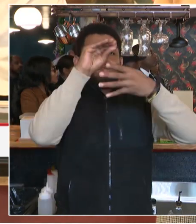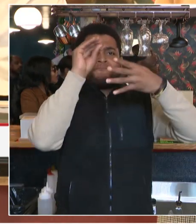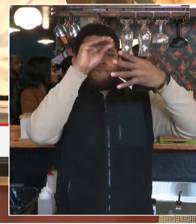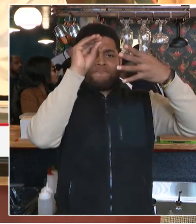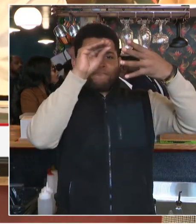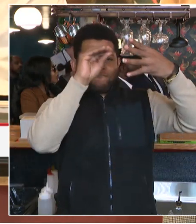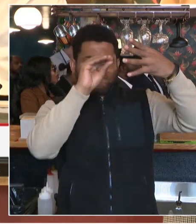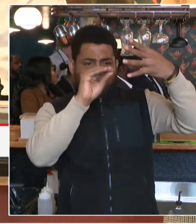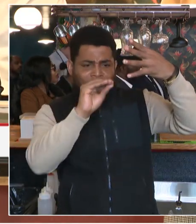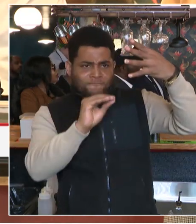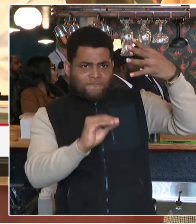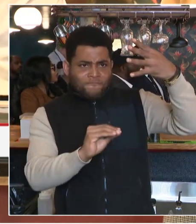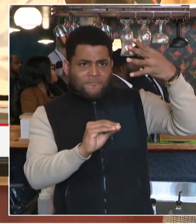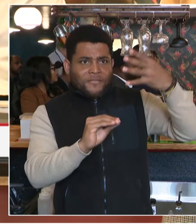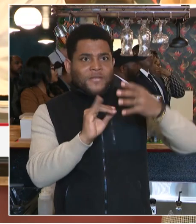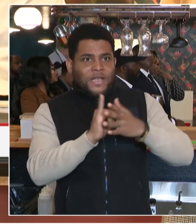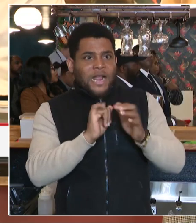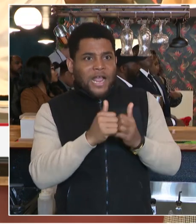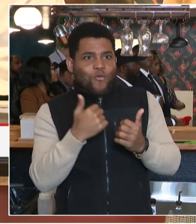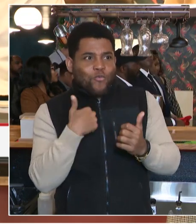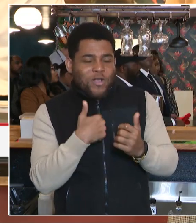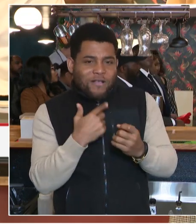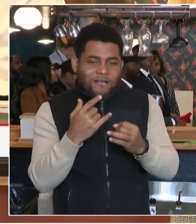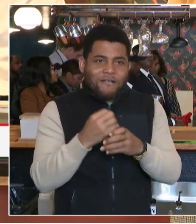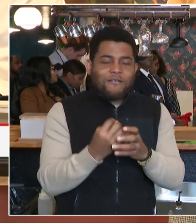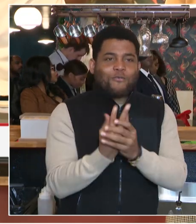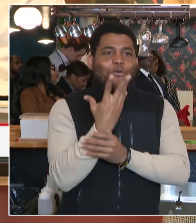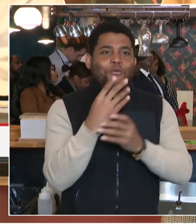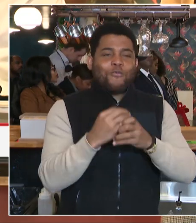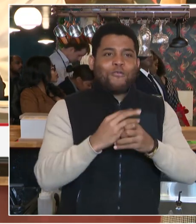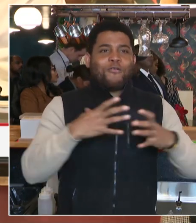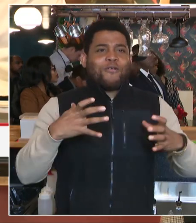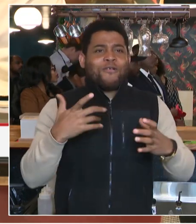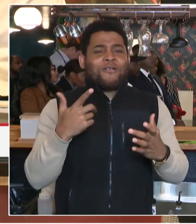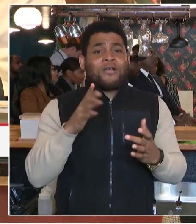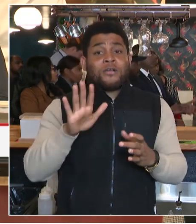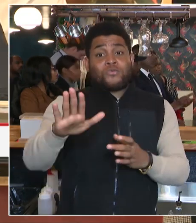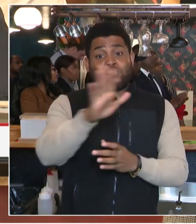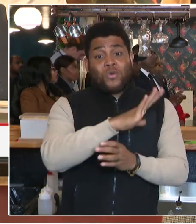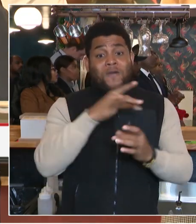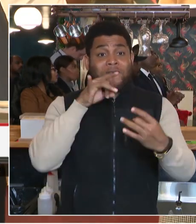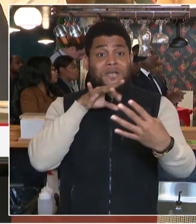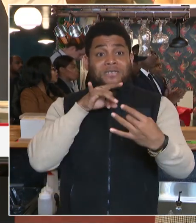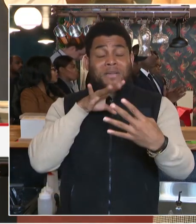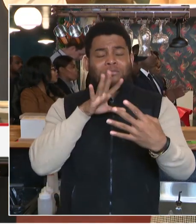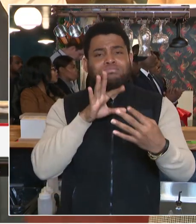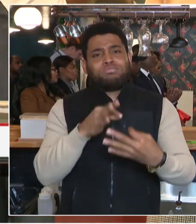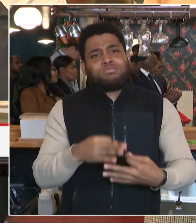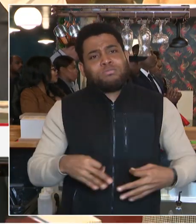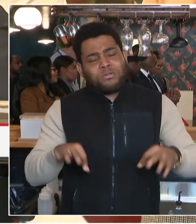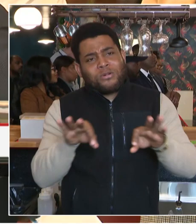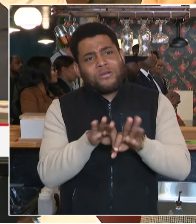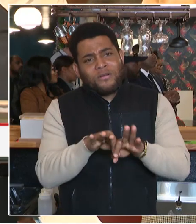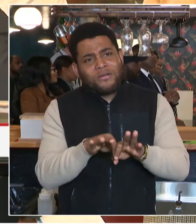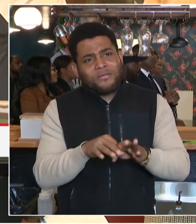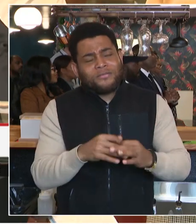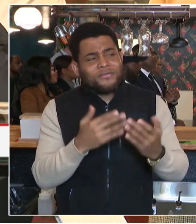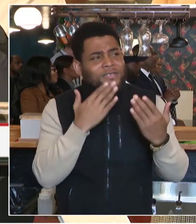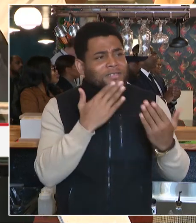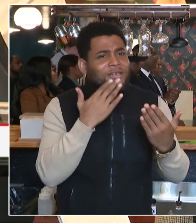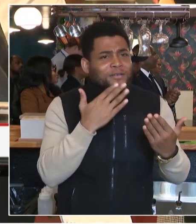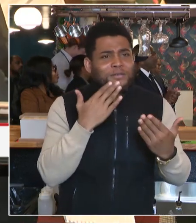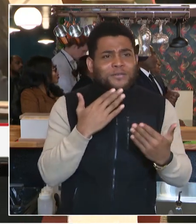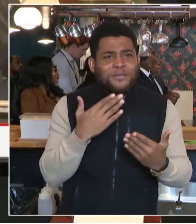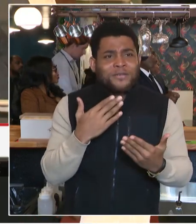visit DMV.gov, as well as follow us at DMVBRW for all of the delicious treats. Mayor Bowser.